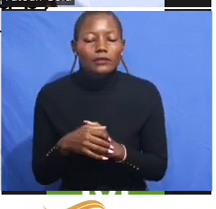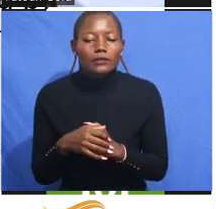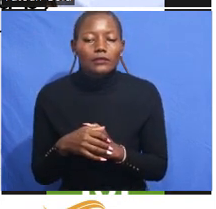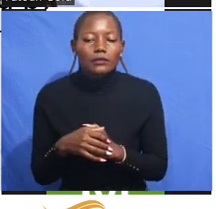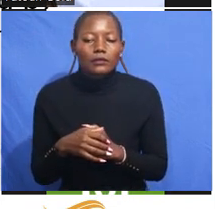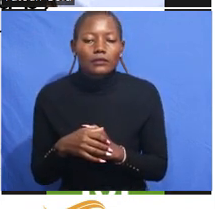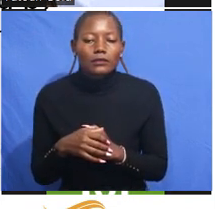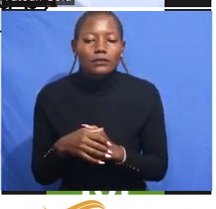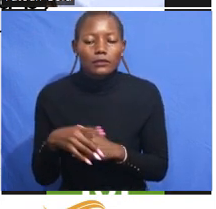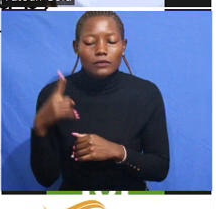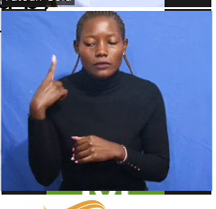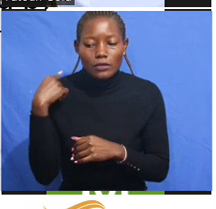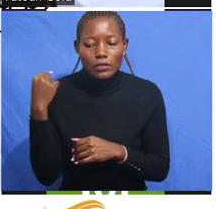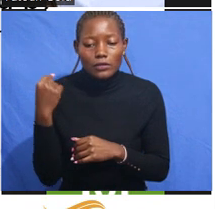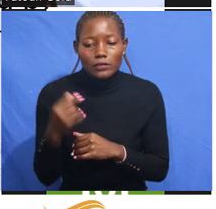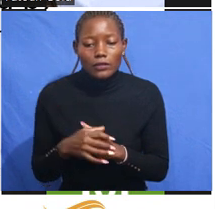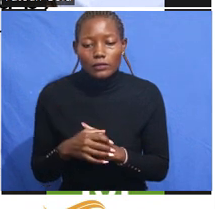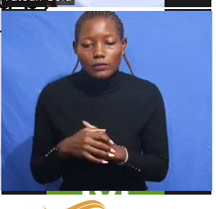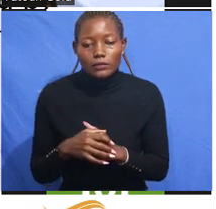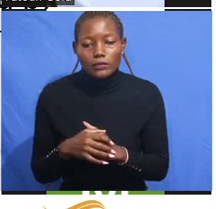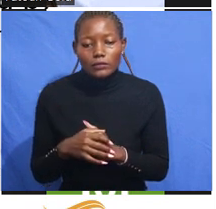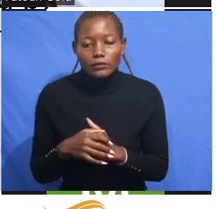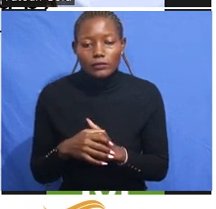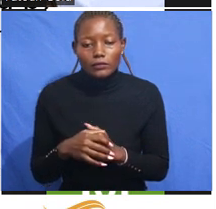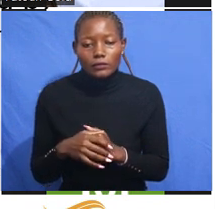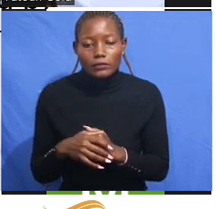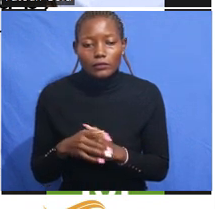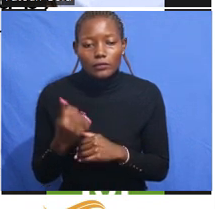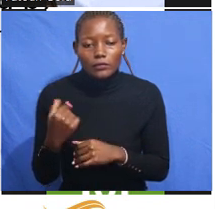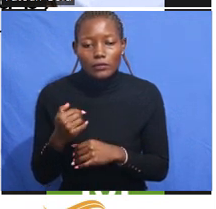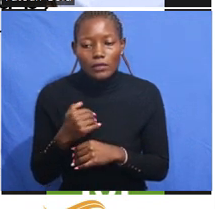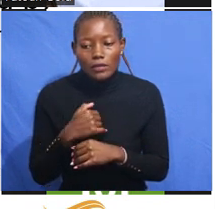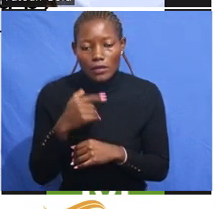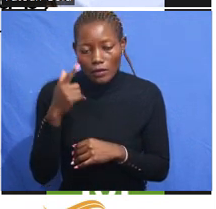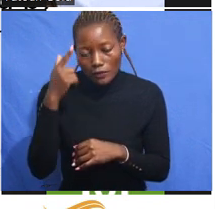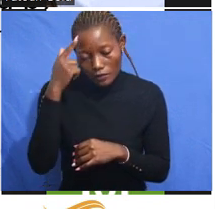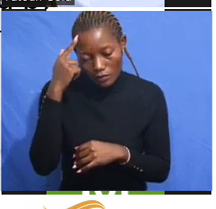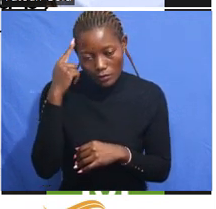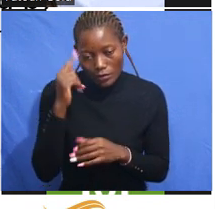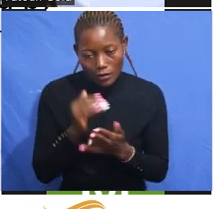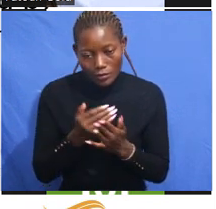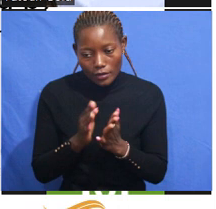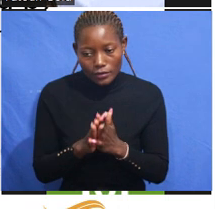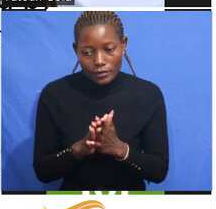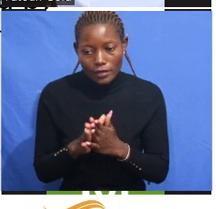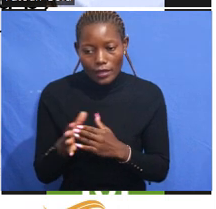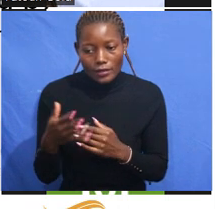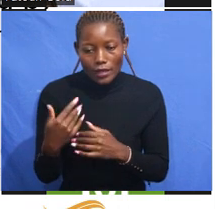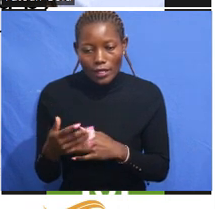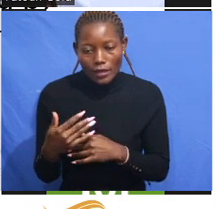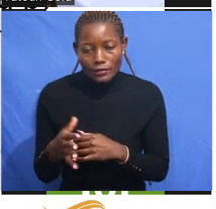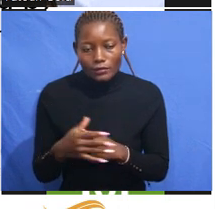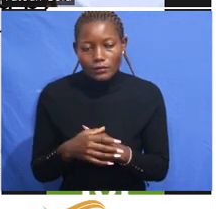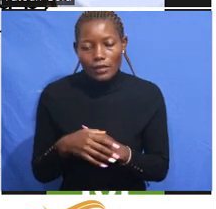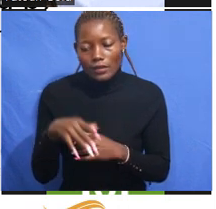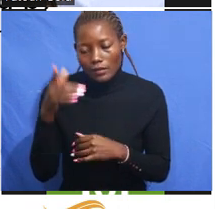voluntary muscle, there is a dark band and there is a lighter band. That